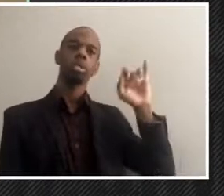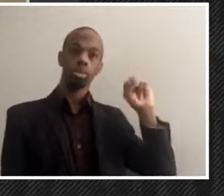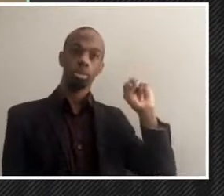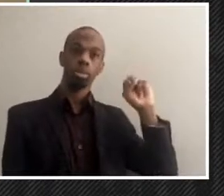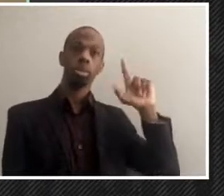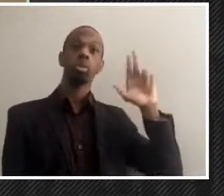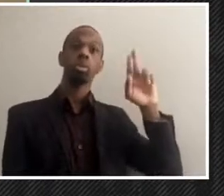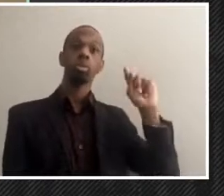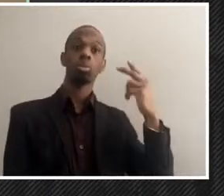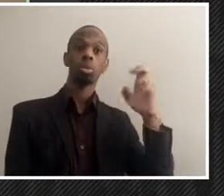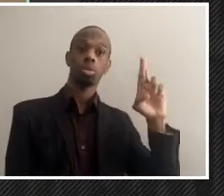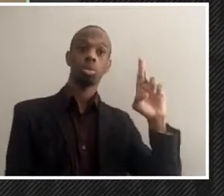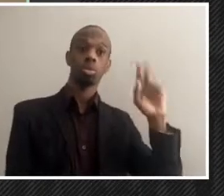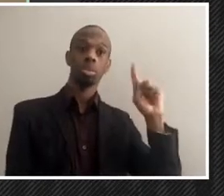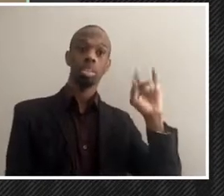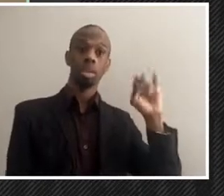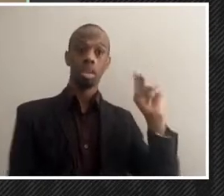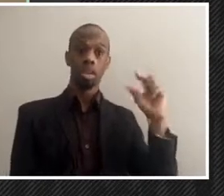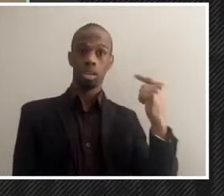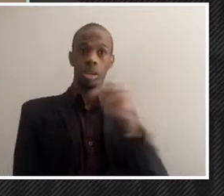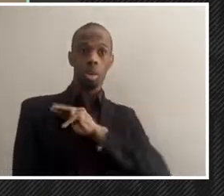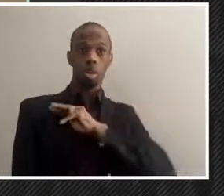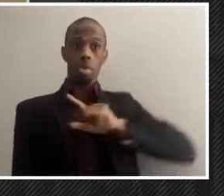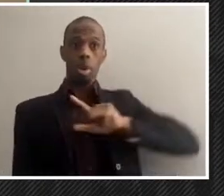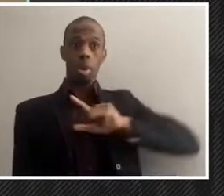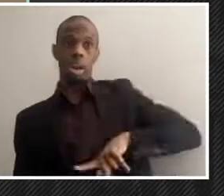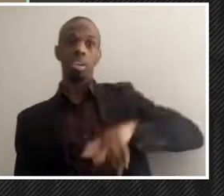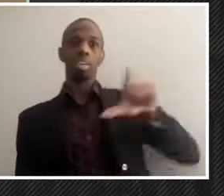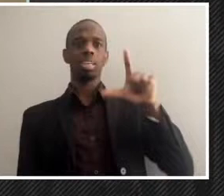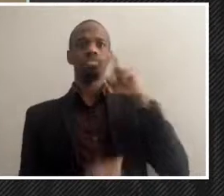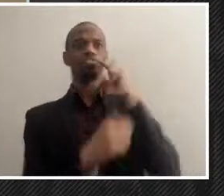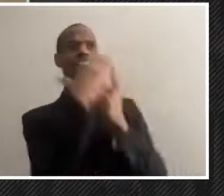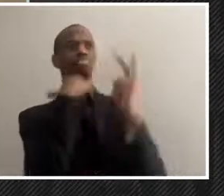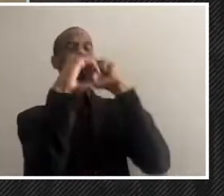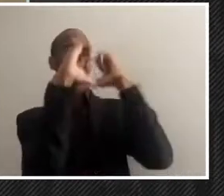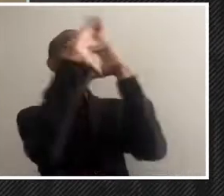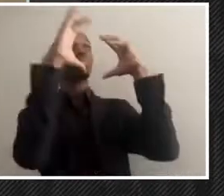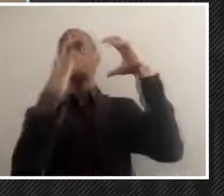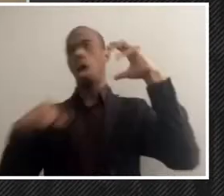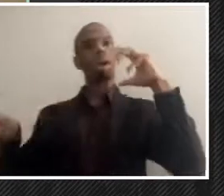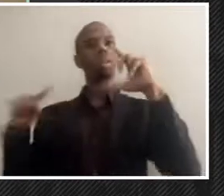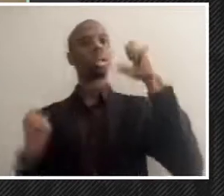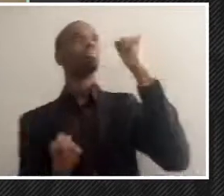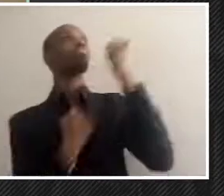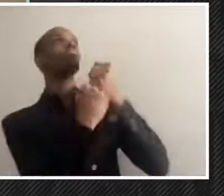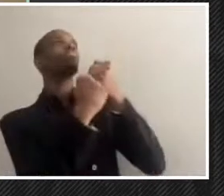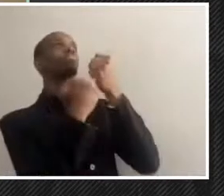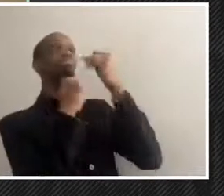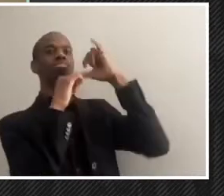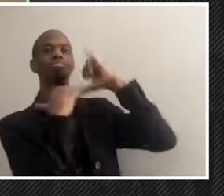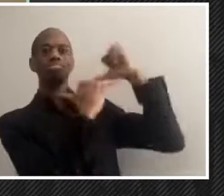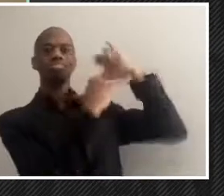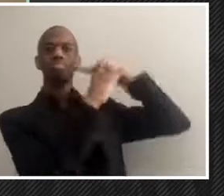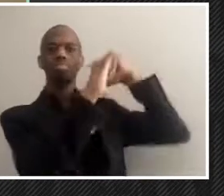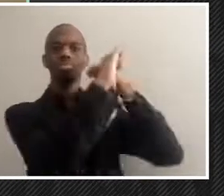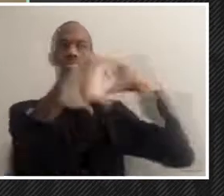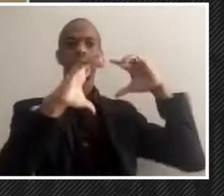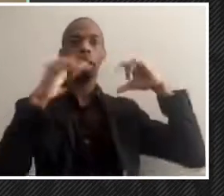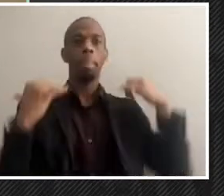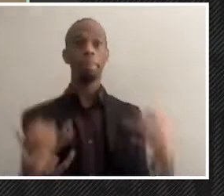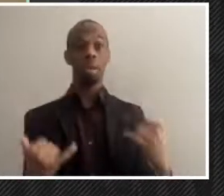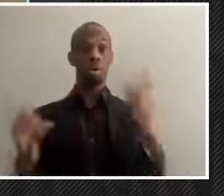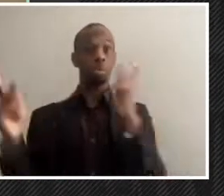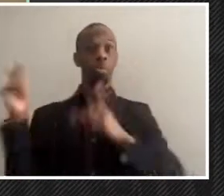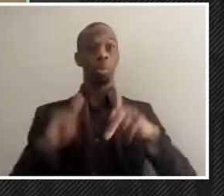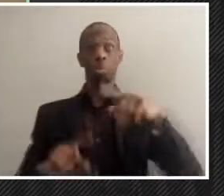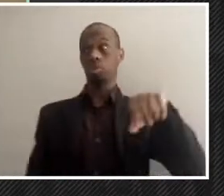being the key to this, like, future where people don't decide to pick up a gun to solve their problems, right? And